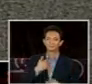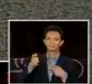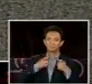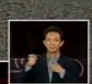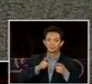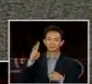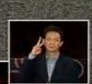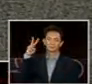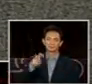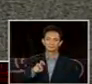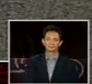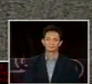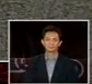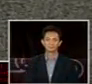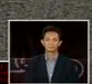is...